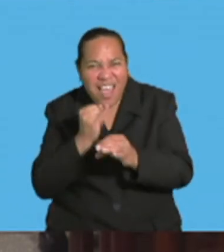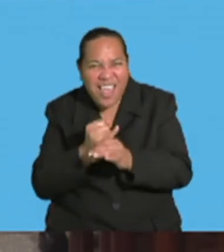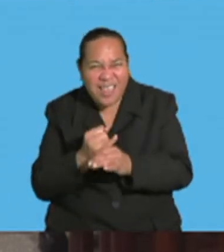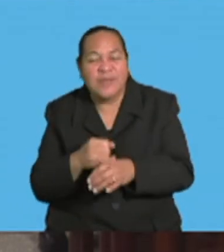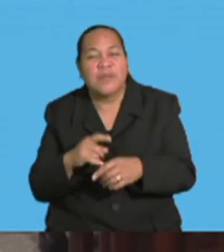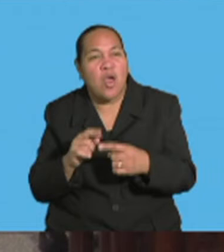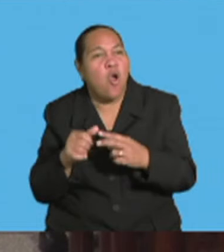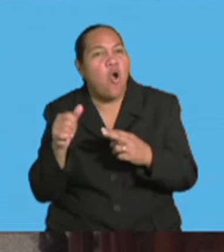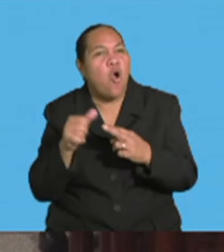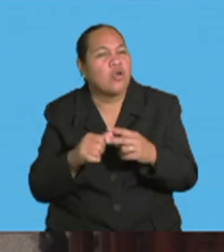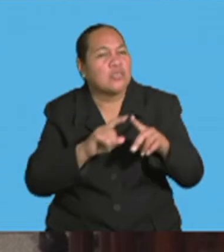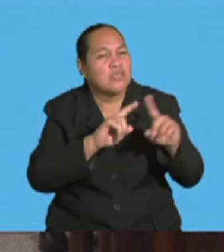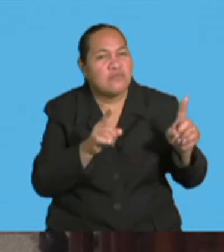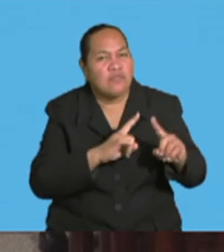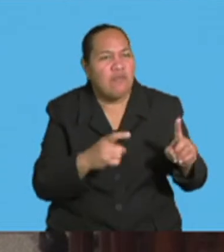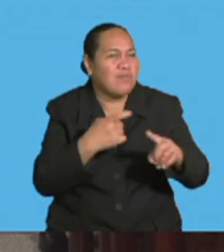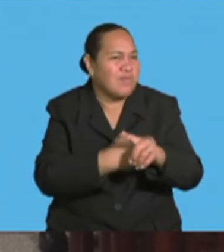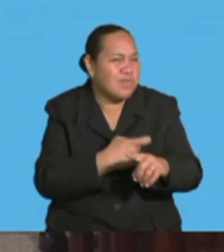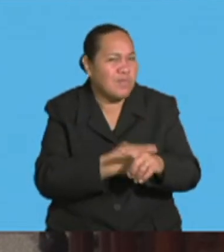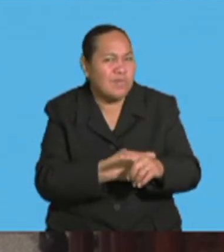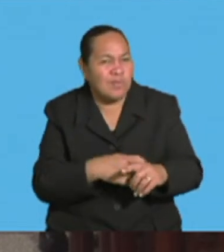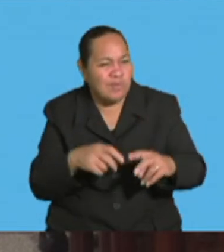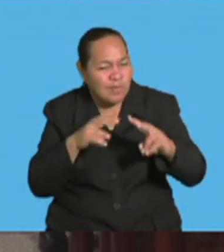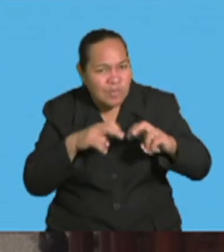unit. A lot has been